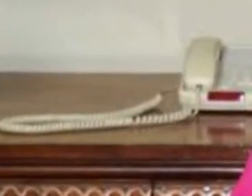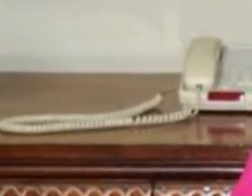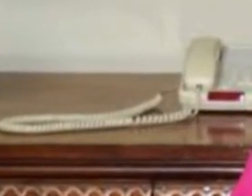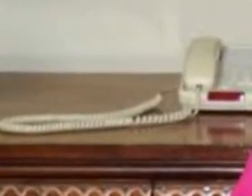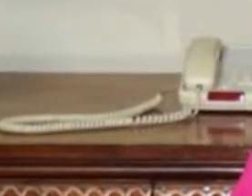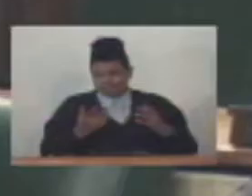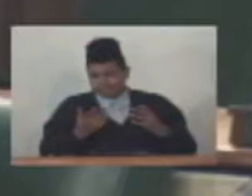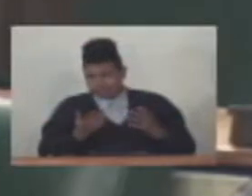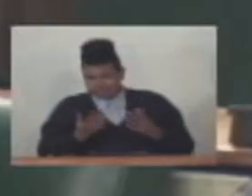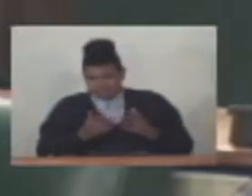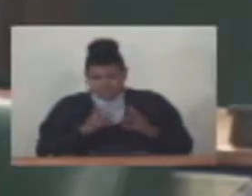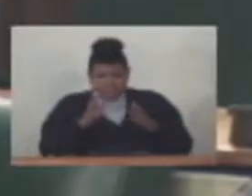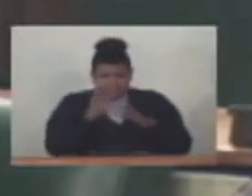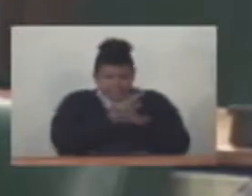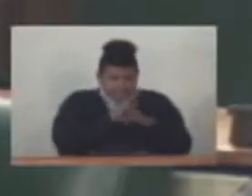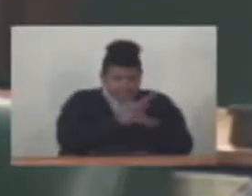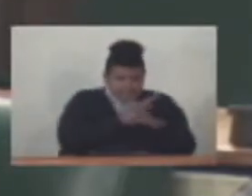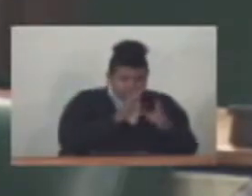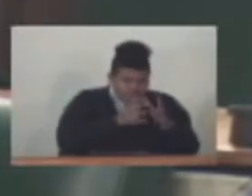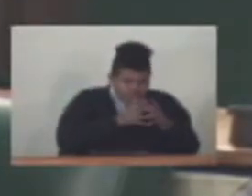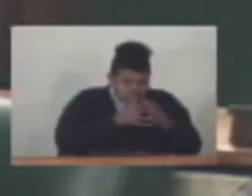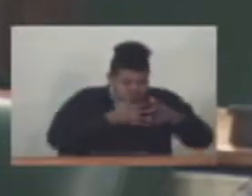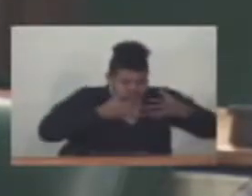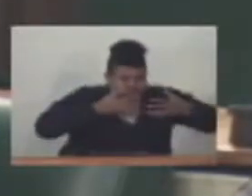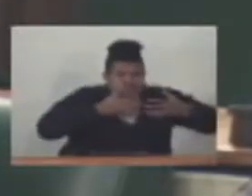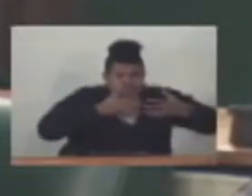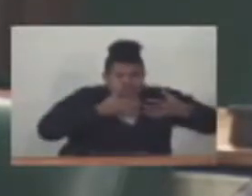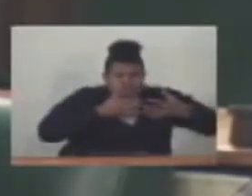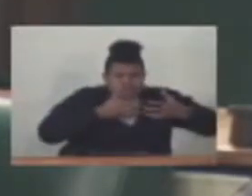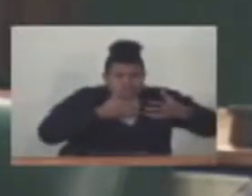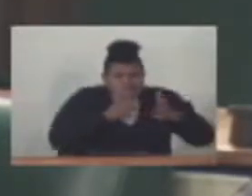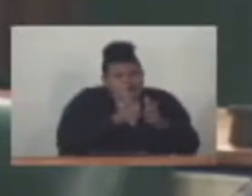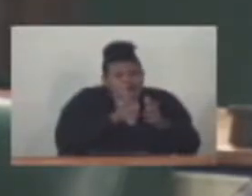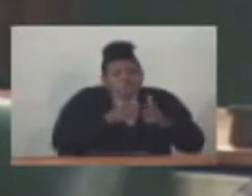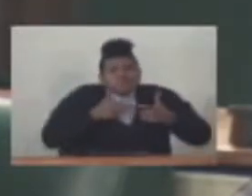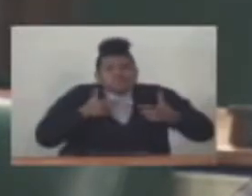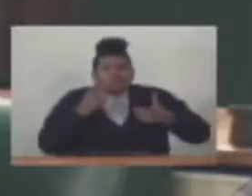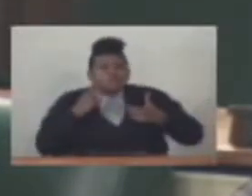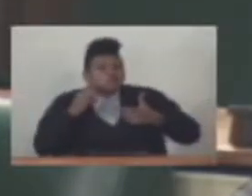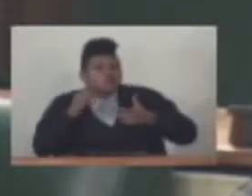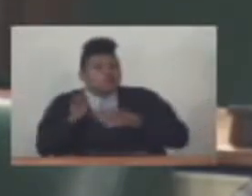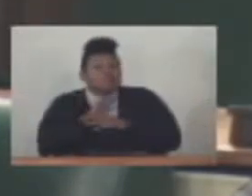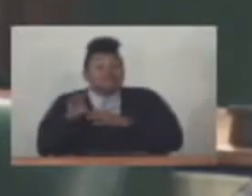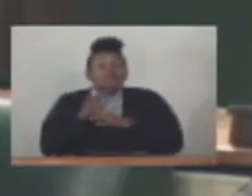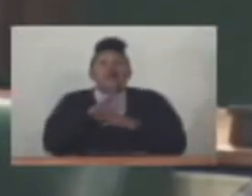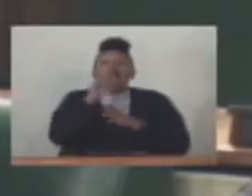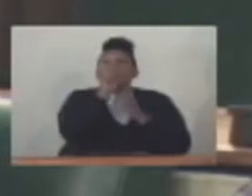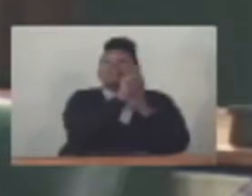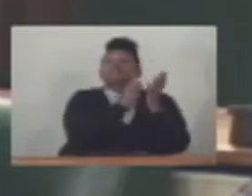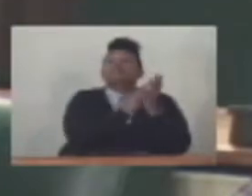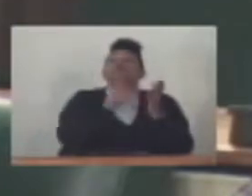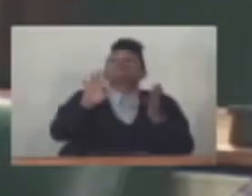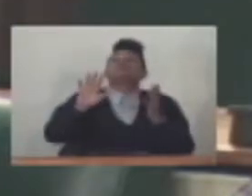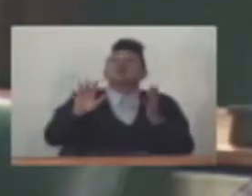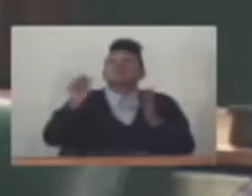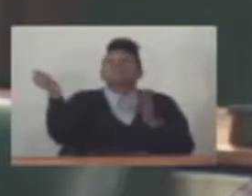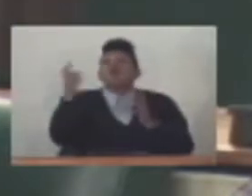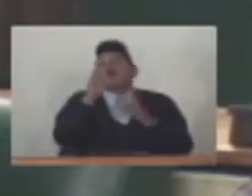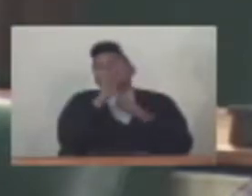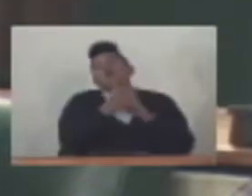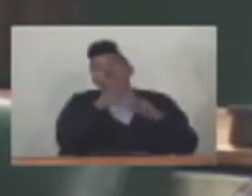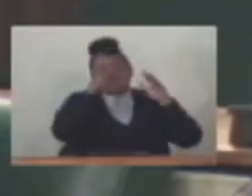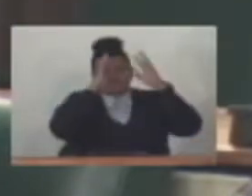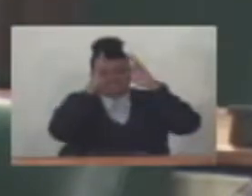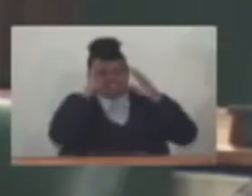growing small and medium-sized businesses and the legitimization of all cultural and